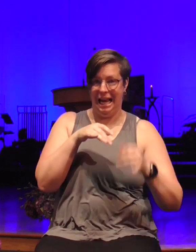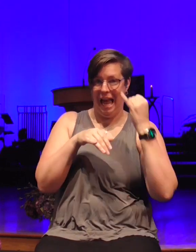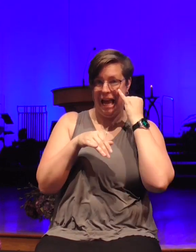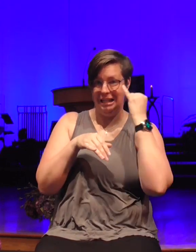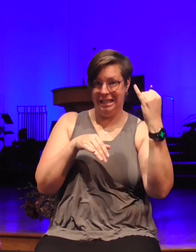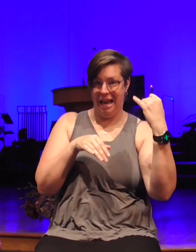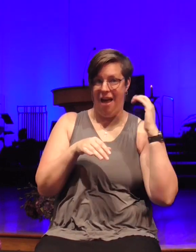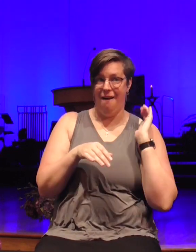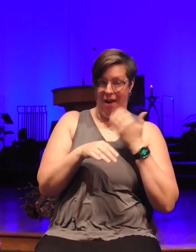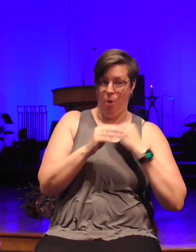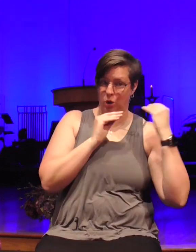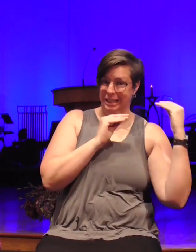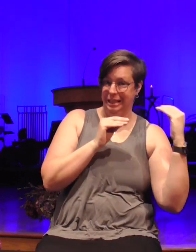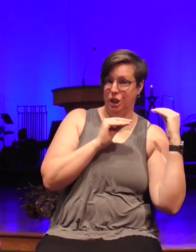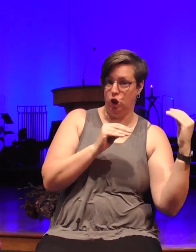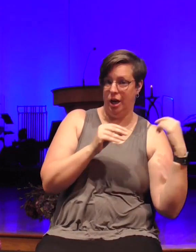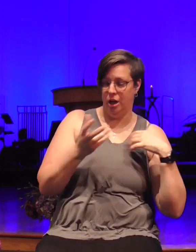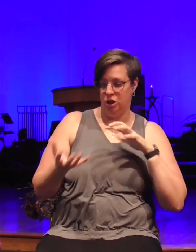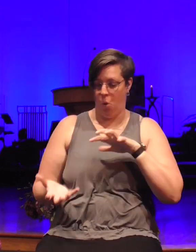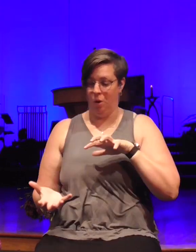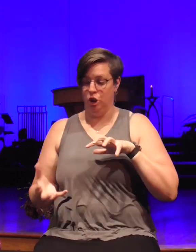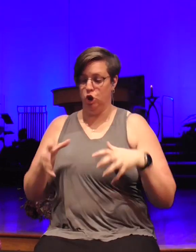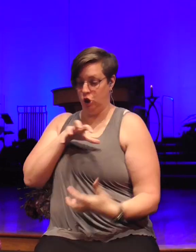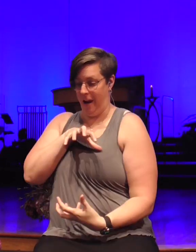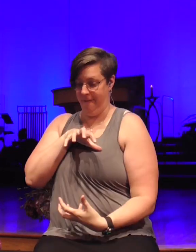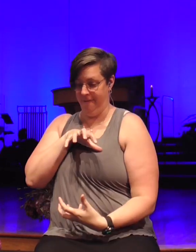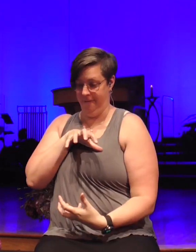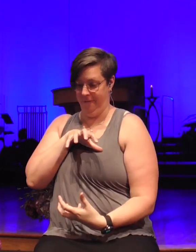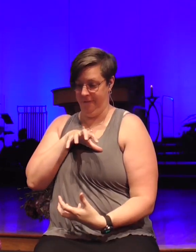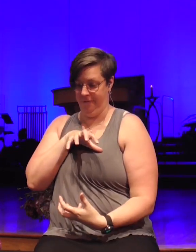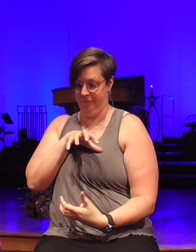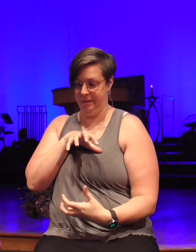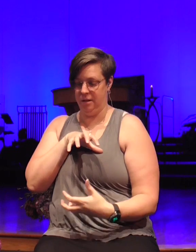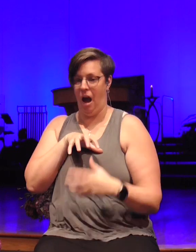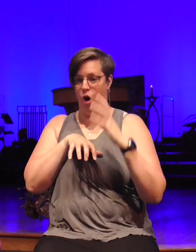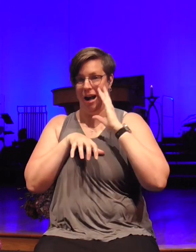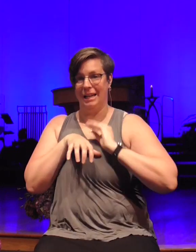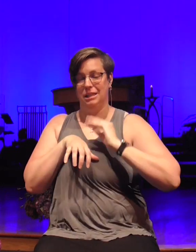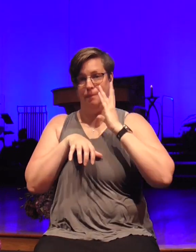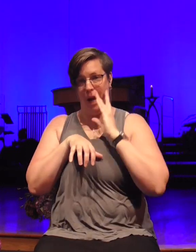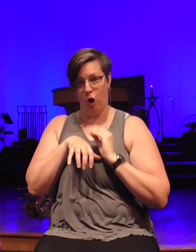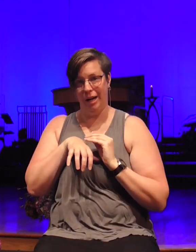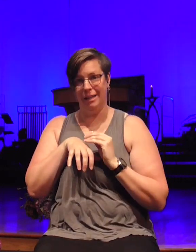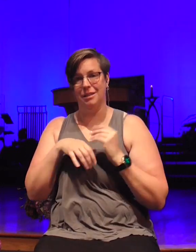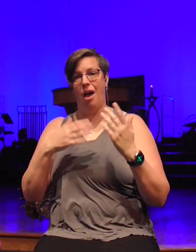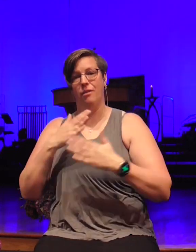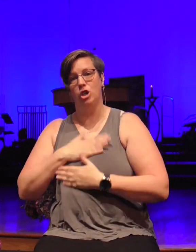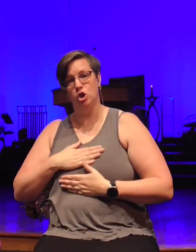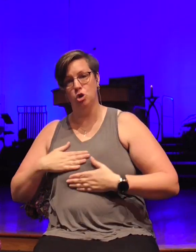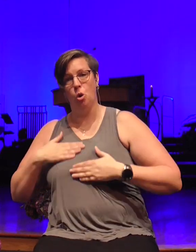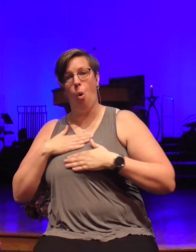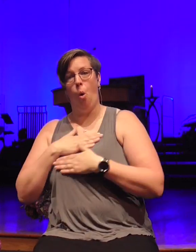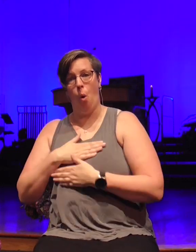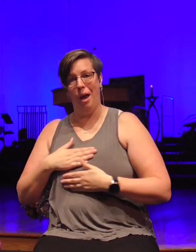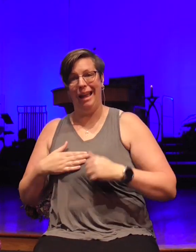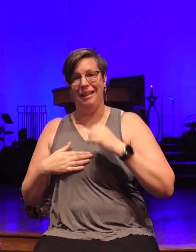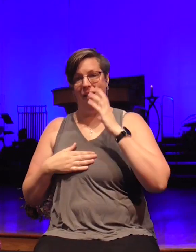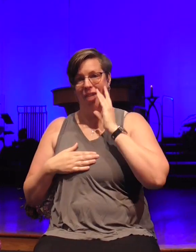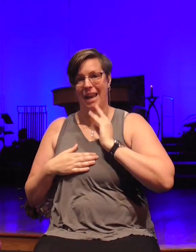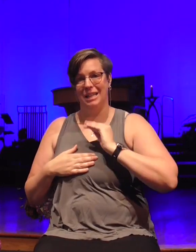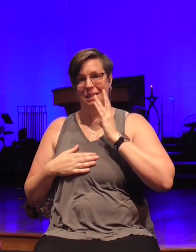teaching. So we begin to shift our experience with the sense of joy and collective experience we're